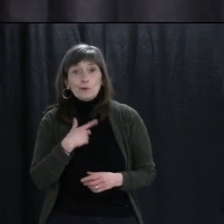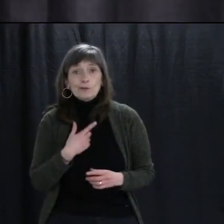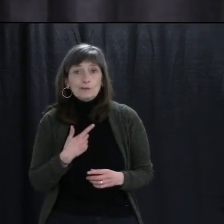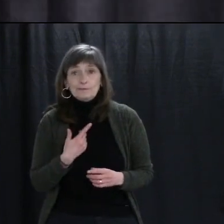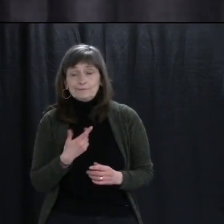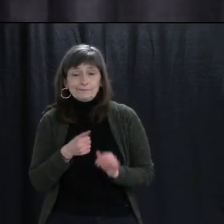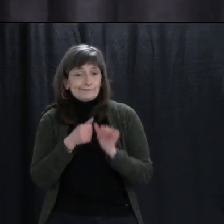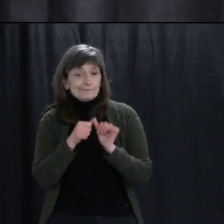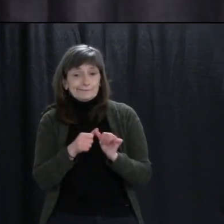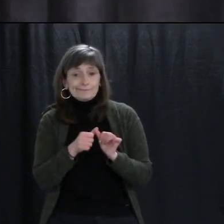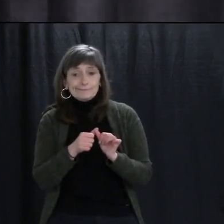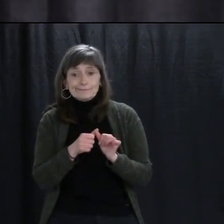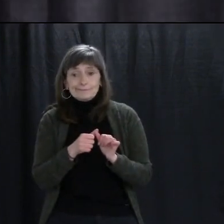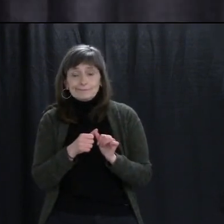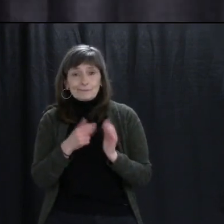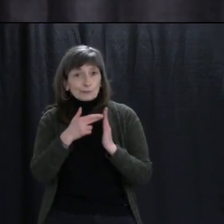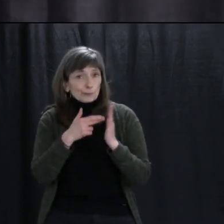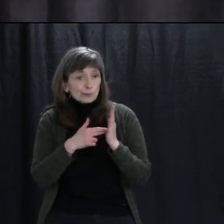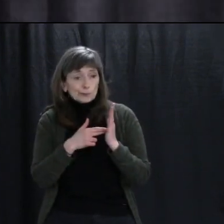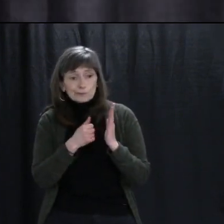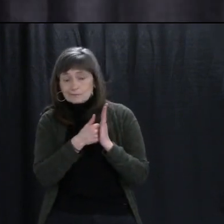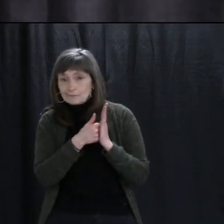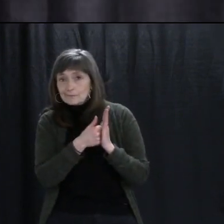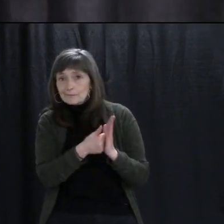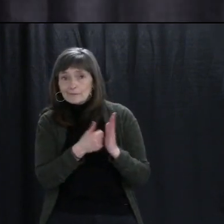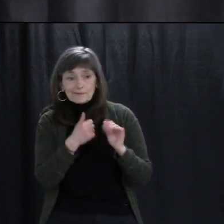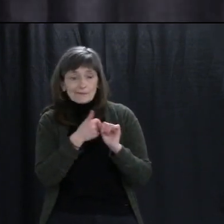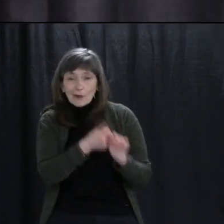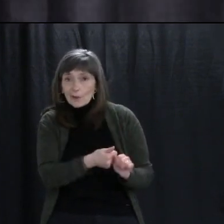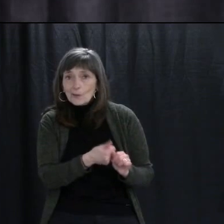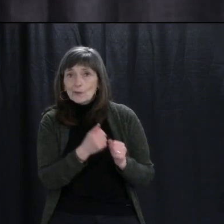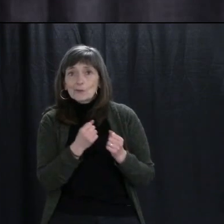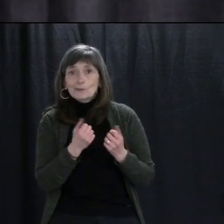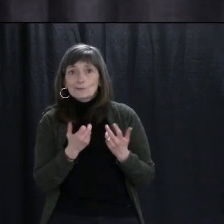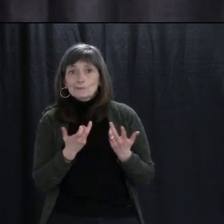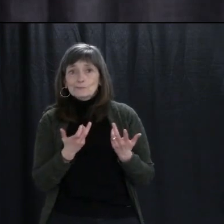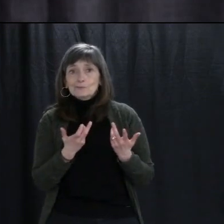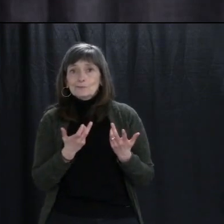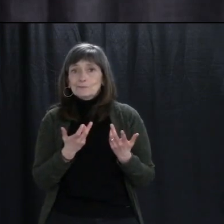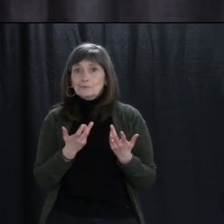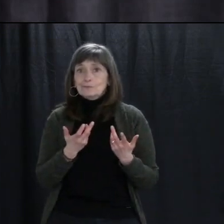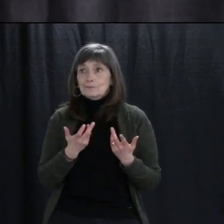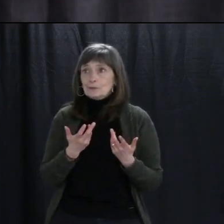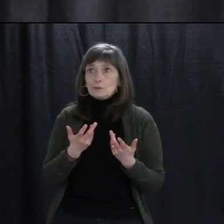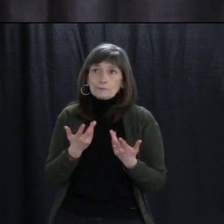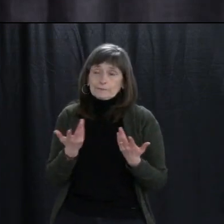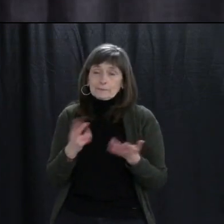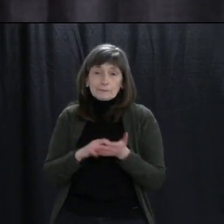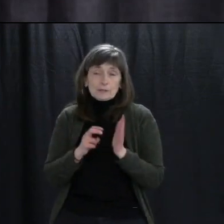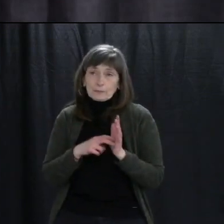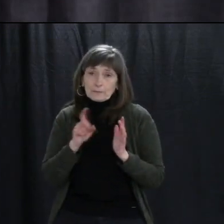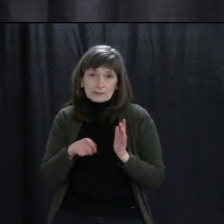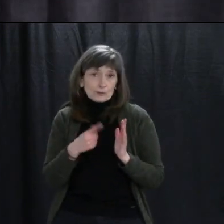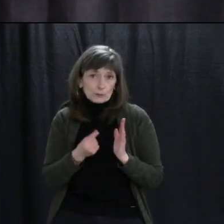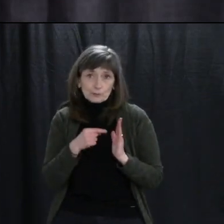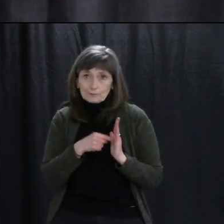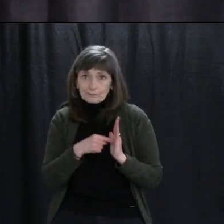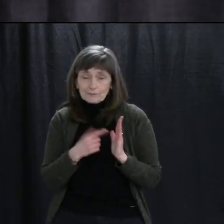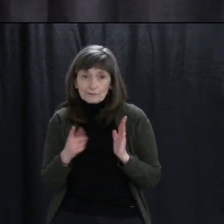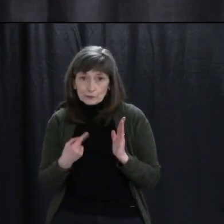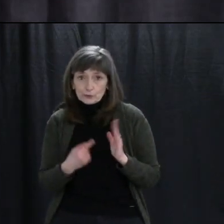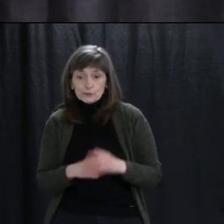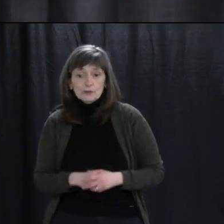ongoing news and information that we're receiving from the Chief Medical Officer for Health. So